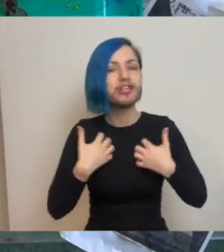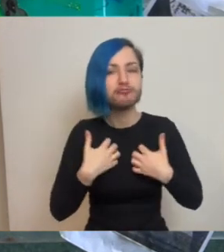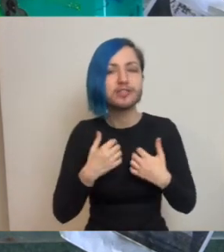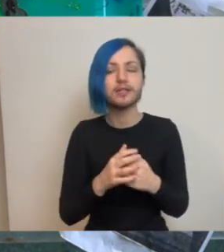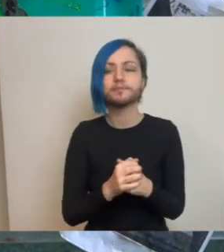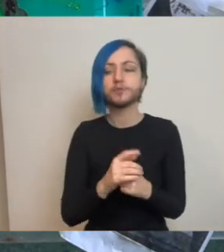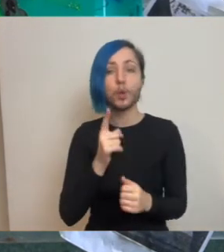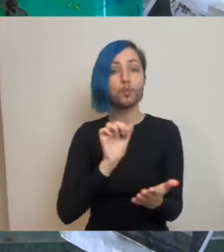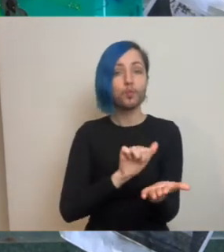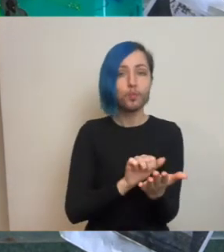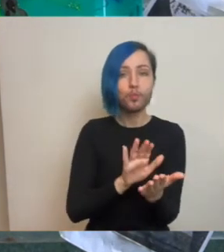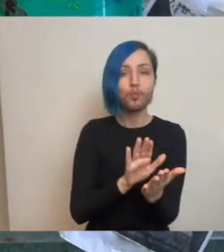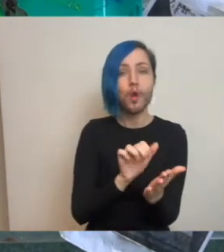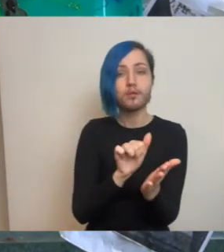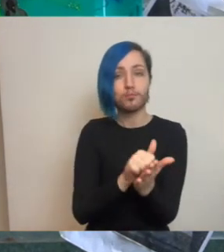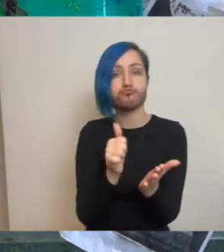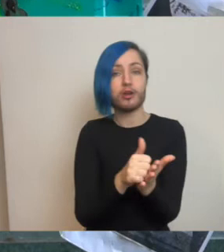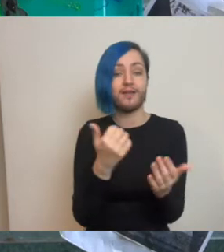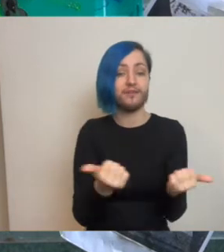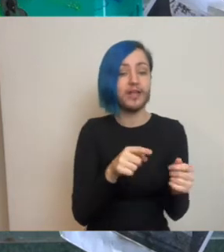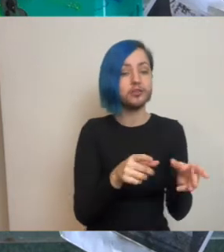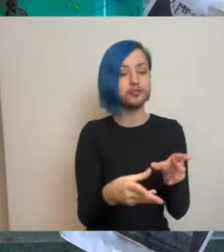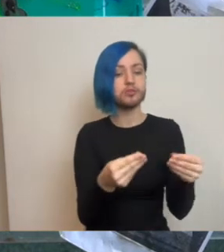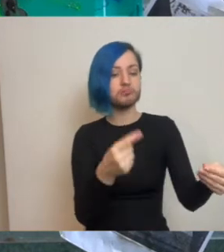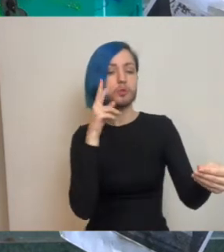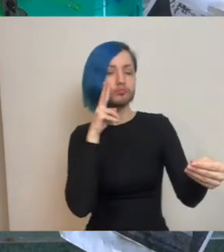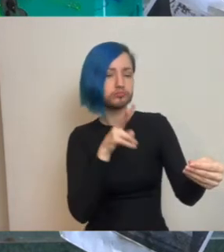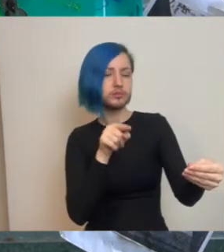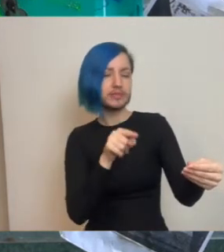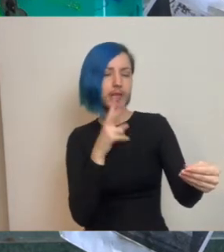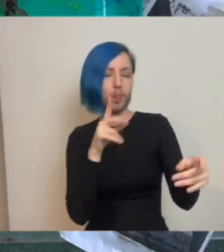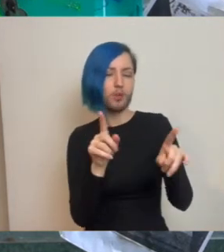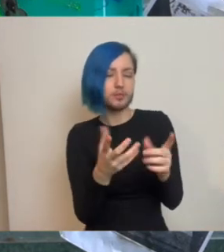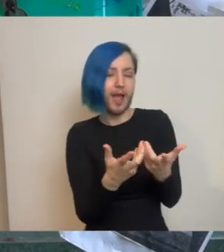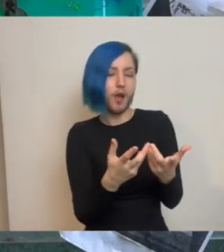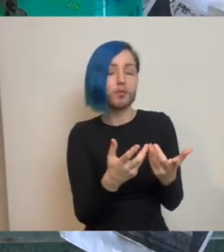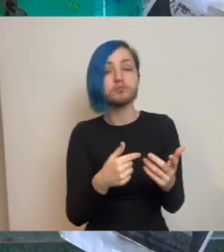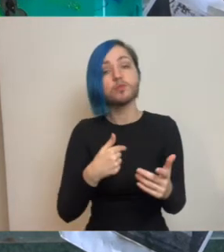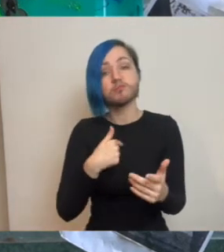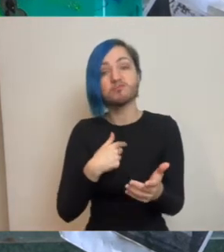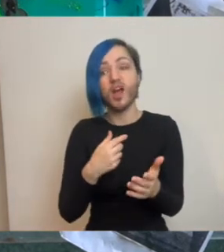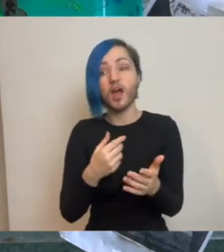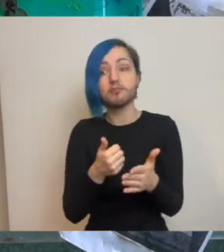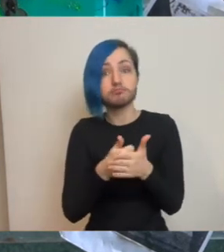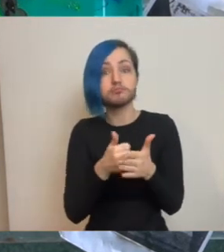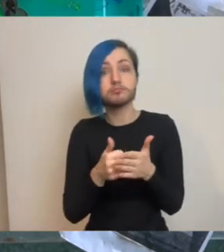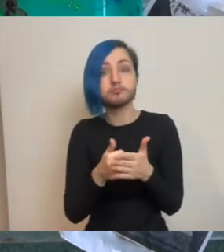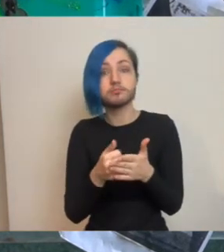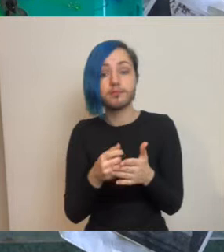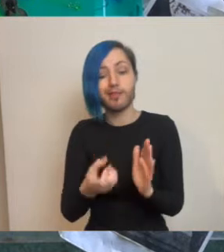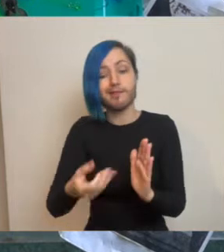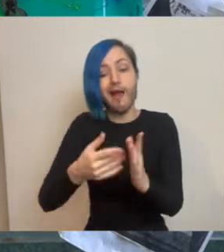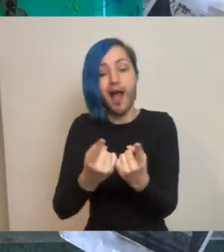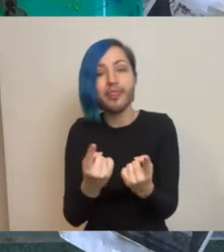one print, then you can see how it looks and you can add onto it again. I often work back into prints to try and get something that I consider to be interesting.